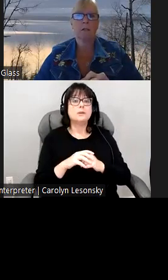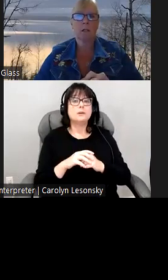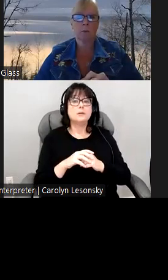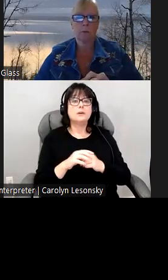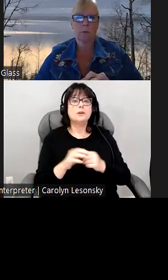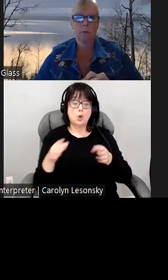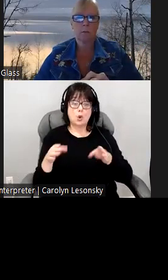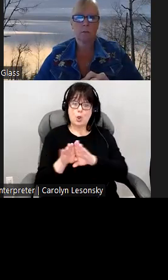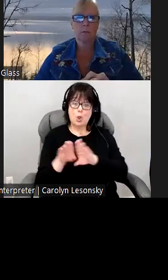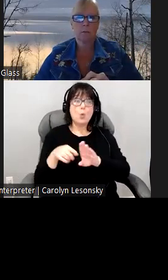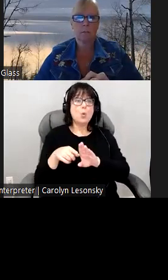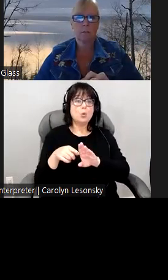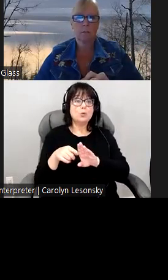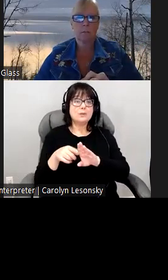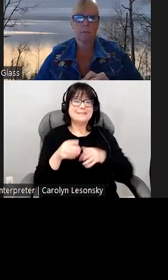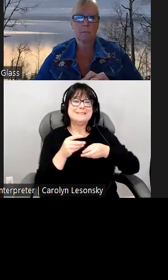is closed.